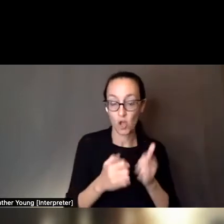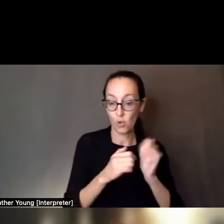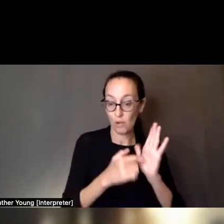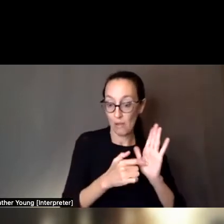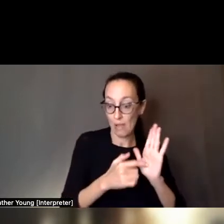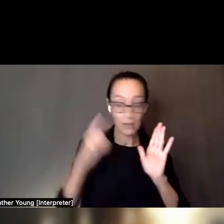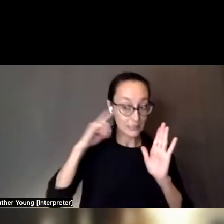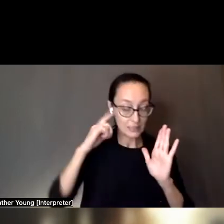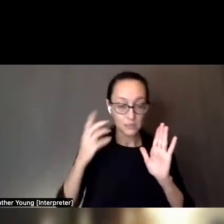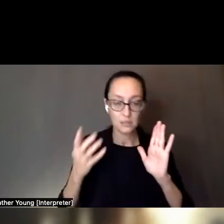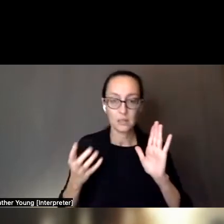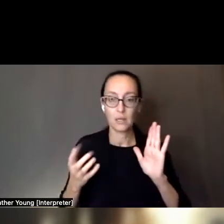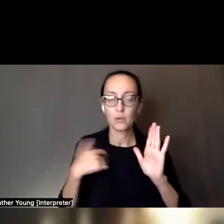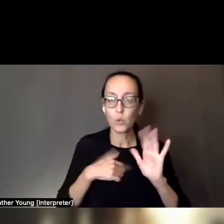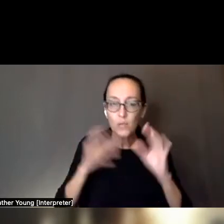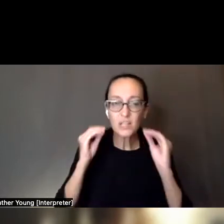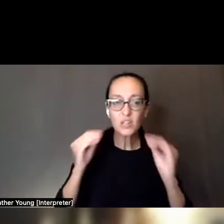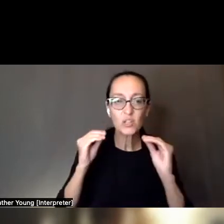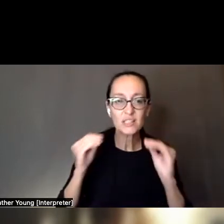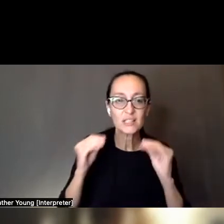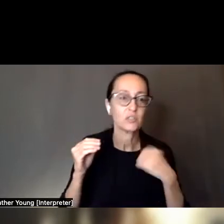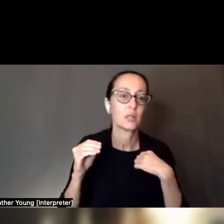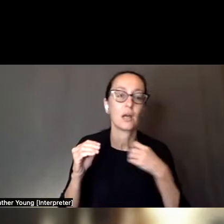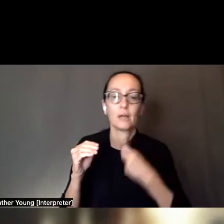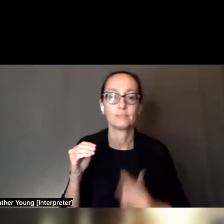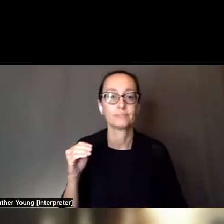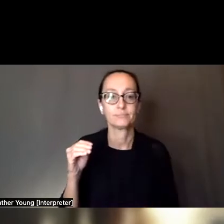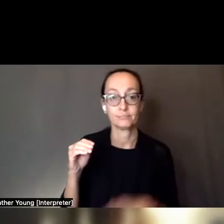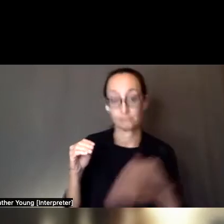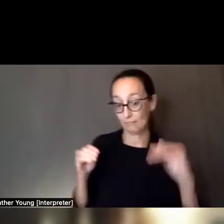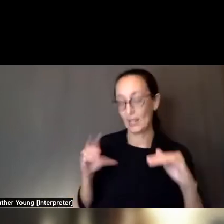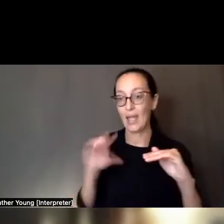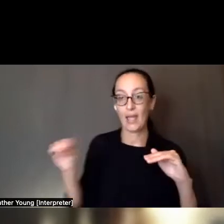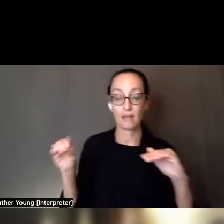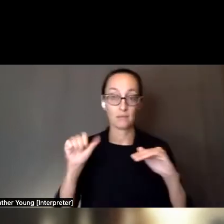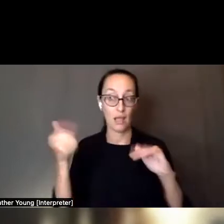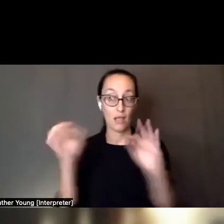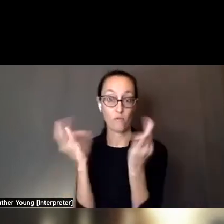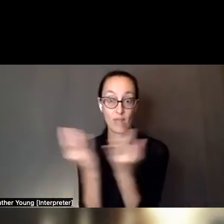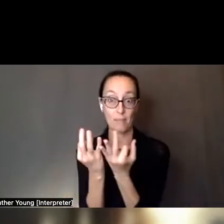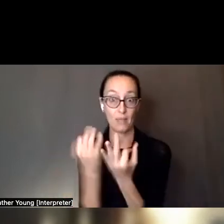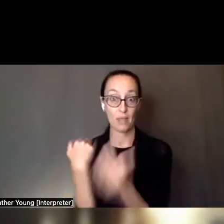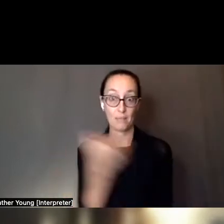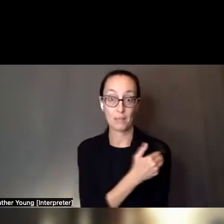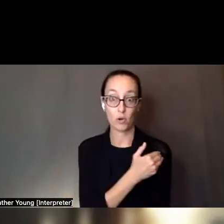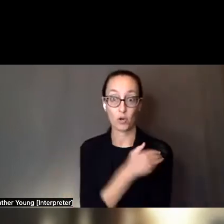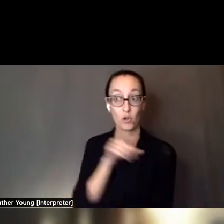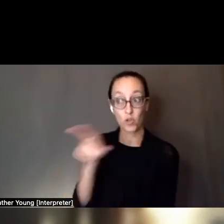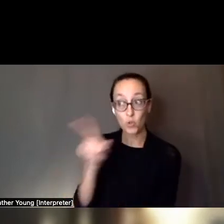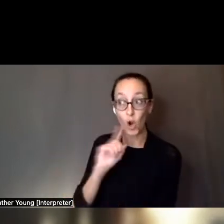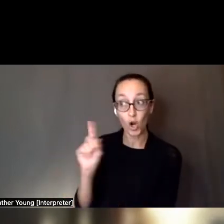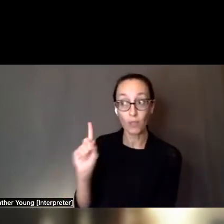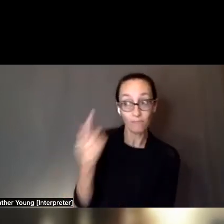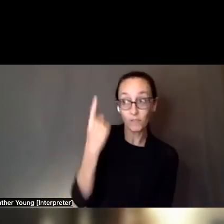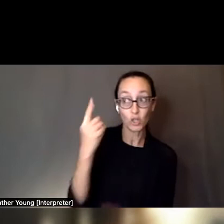teaching parents and other family members that they are a deaf child's first teacher, just